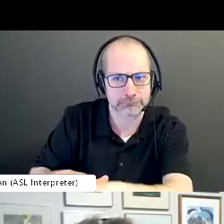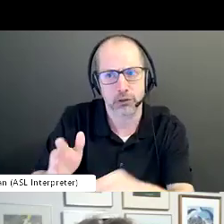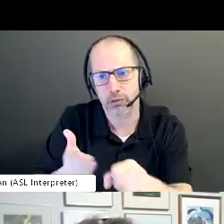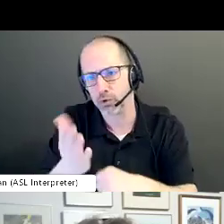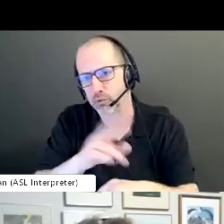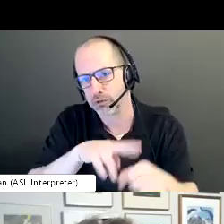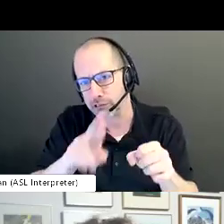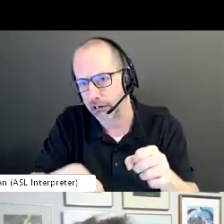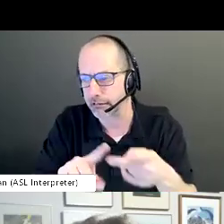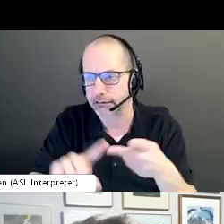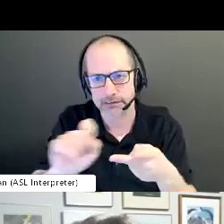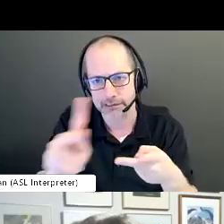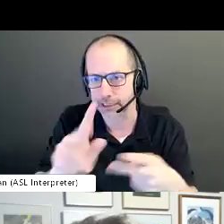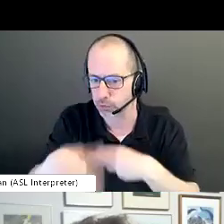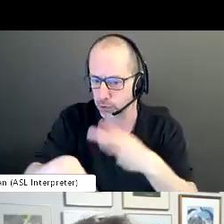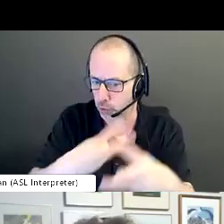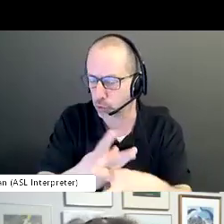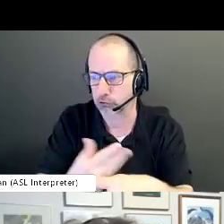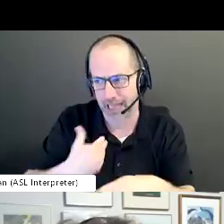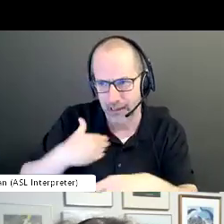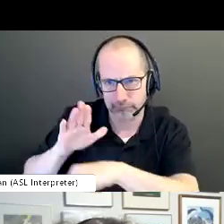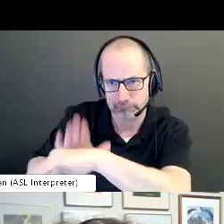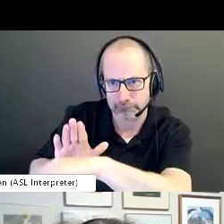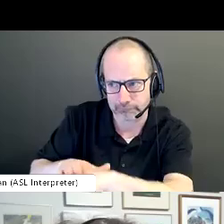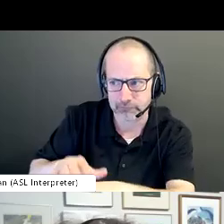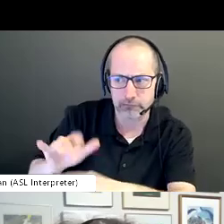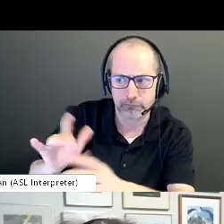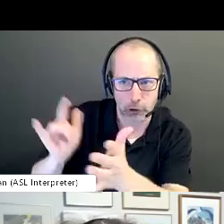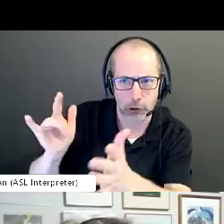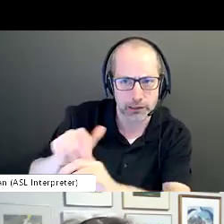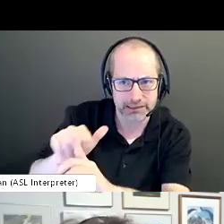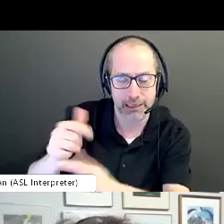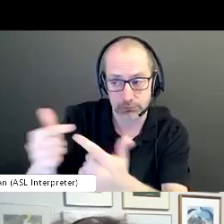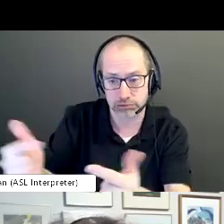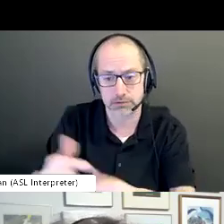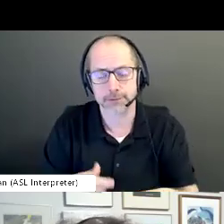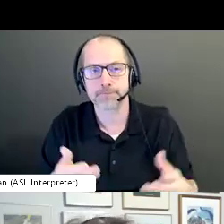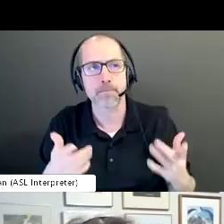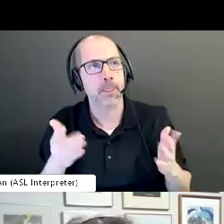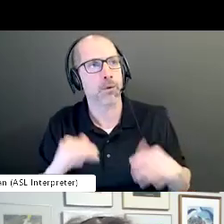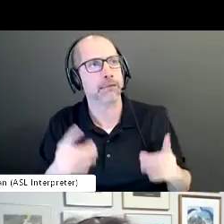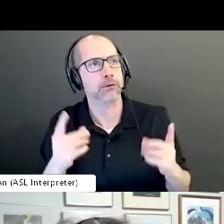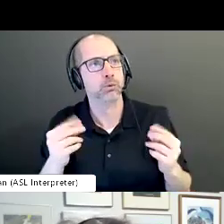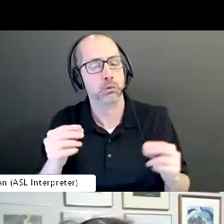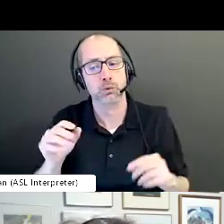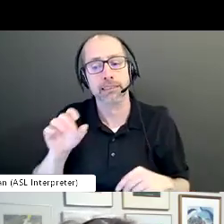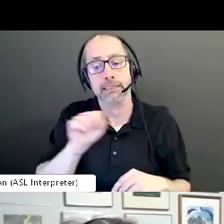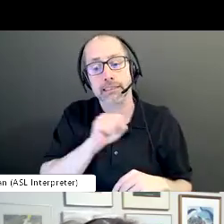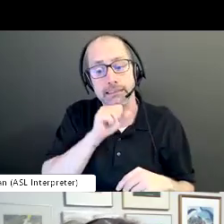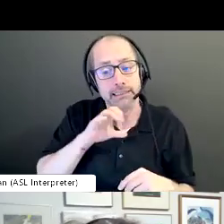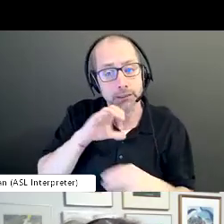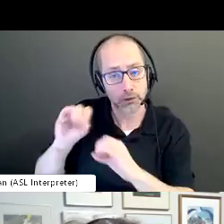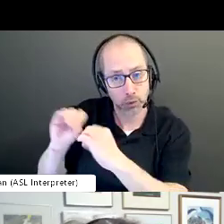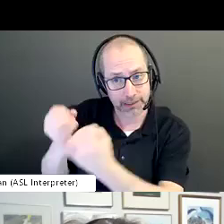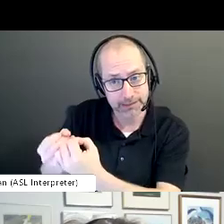world. We have also spoken to seniors organizations, healthcare